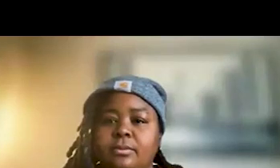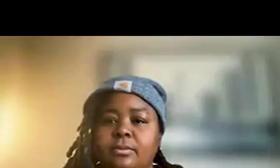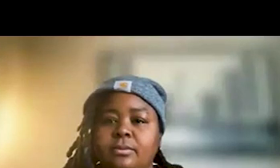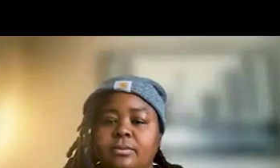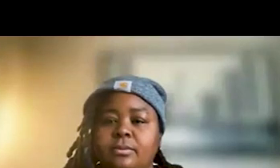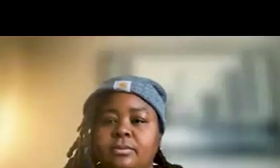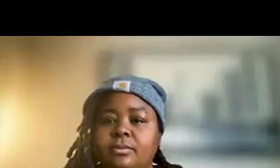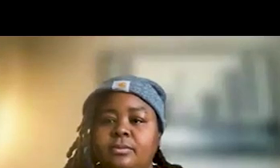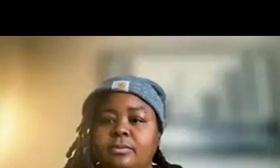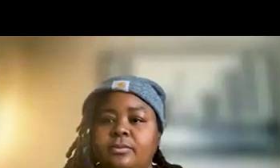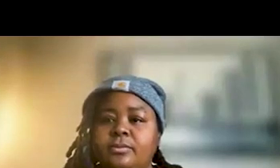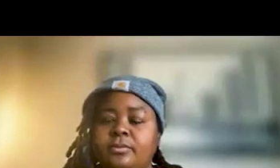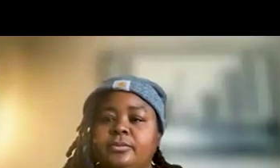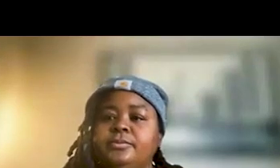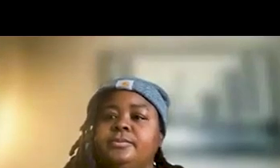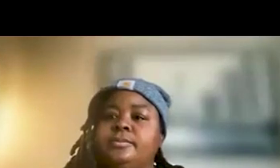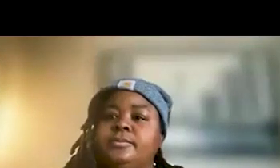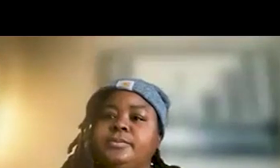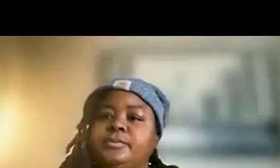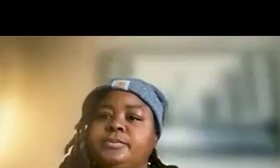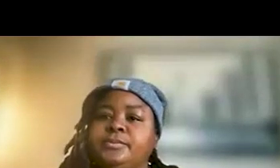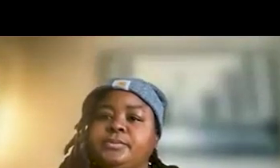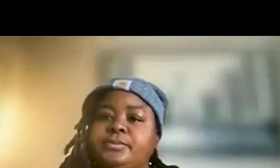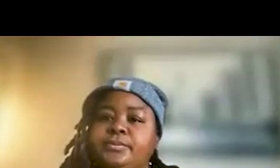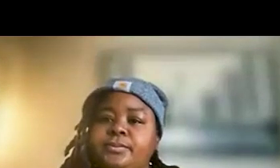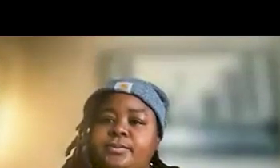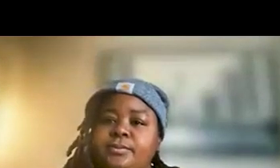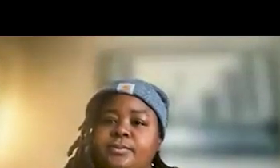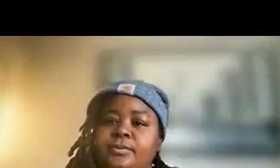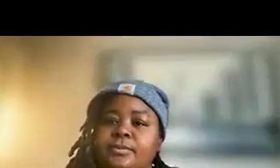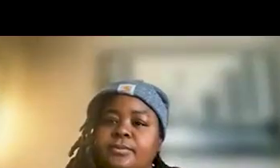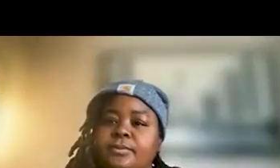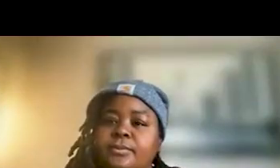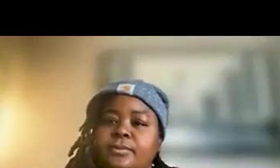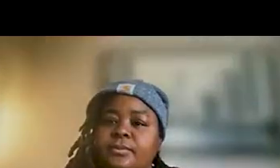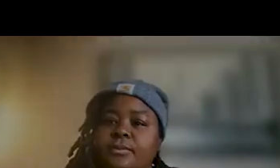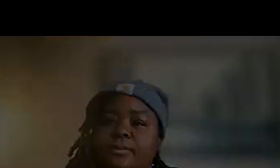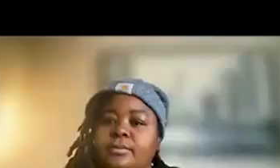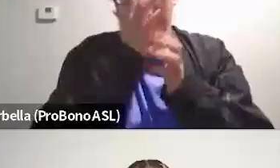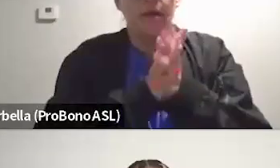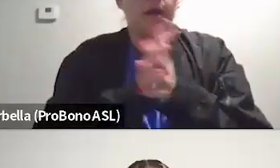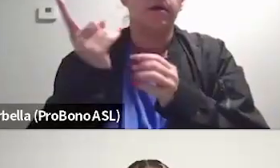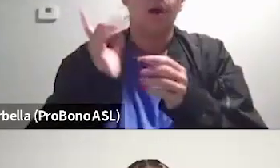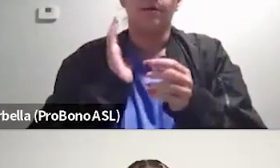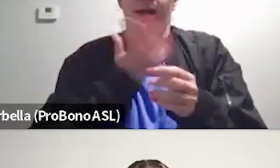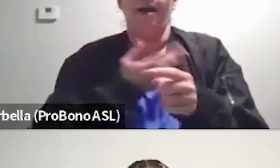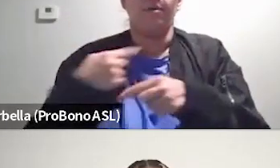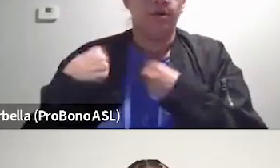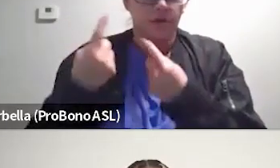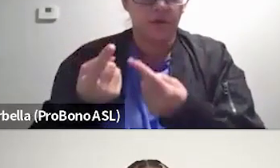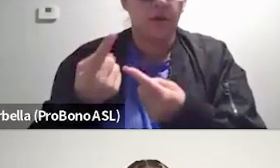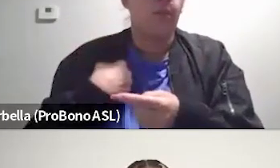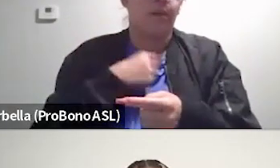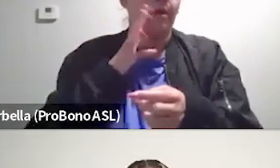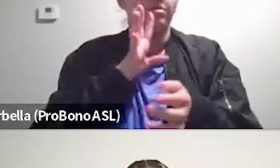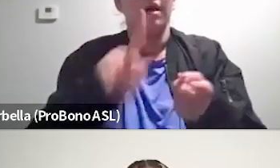to have the author and several contributors from the book, It's Always Been Ours. We are going